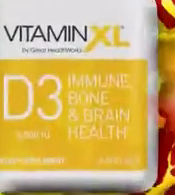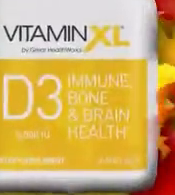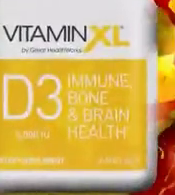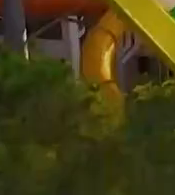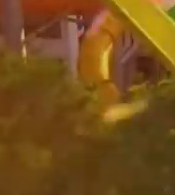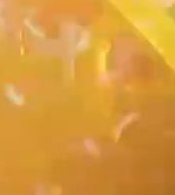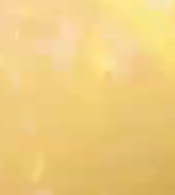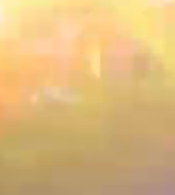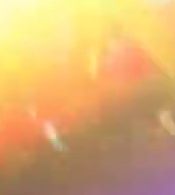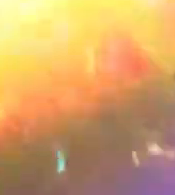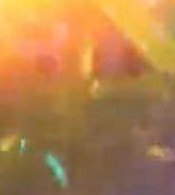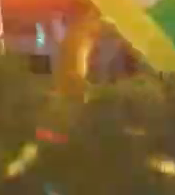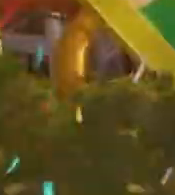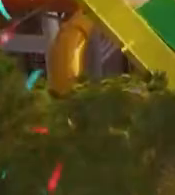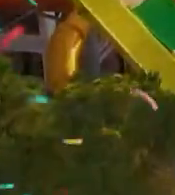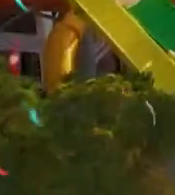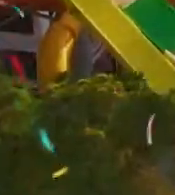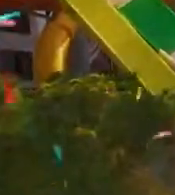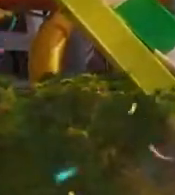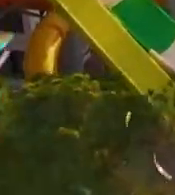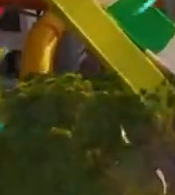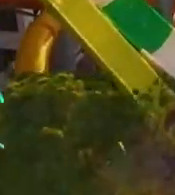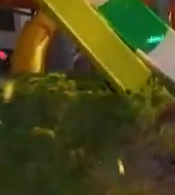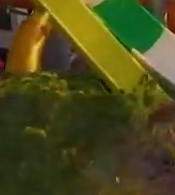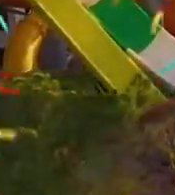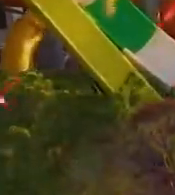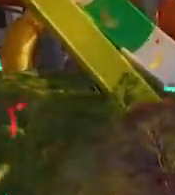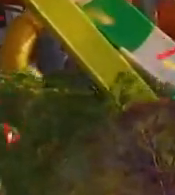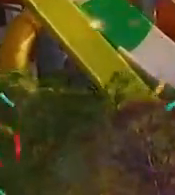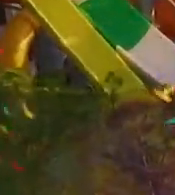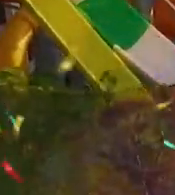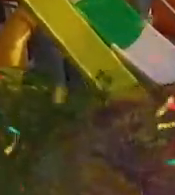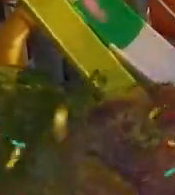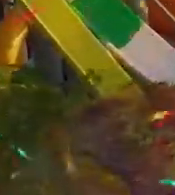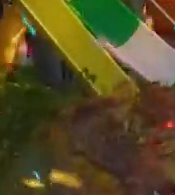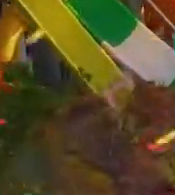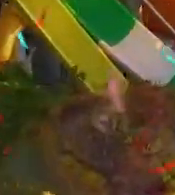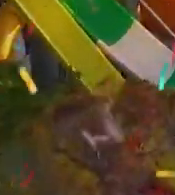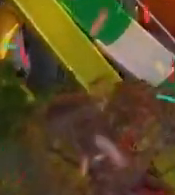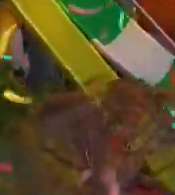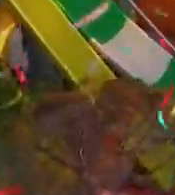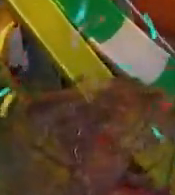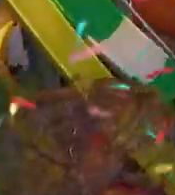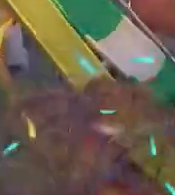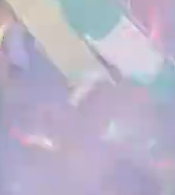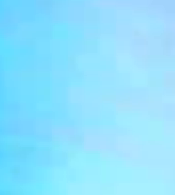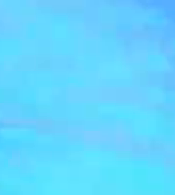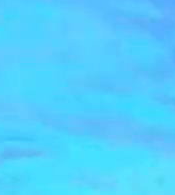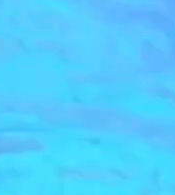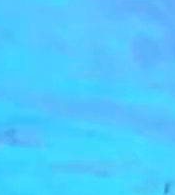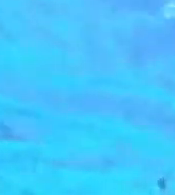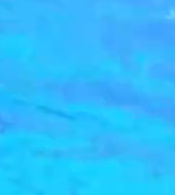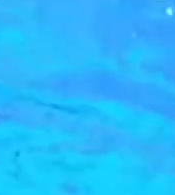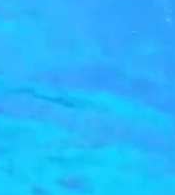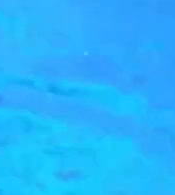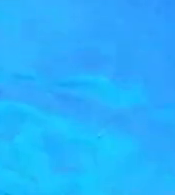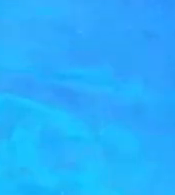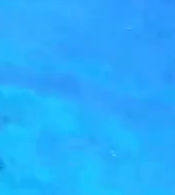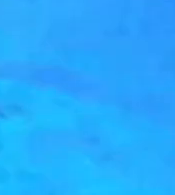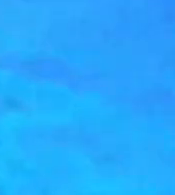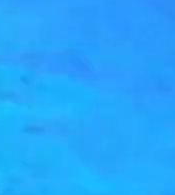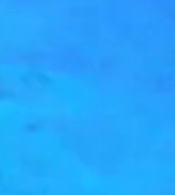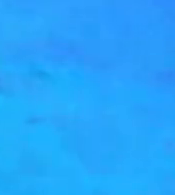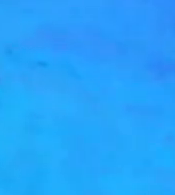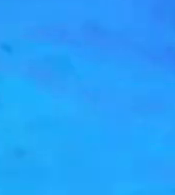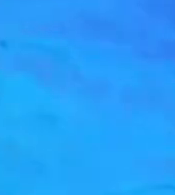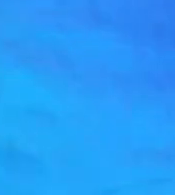Family fun begins at Passage Deep Food King and Bright Ideas. Dive into the thrill of our soap, slide, and